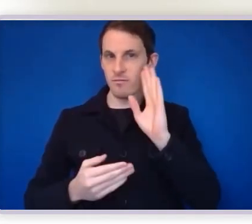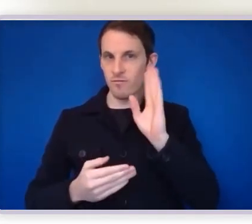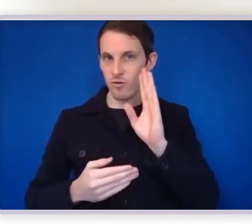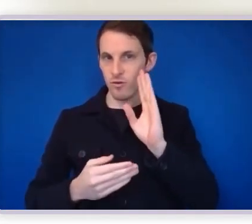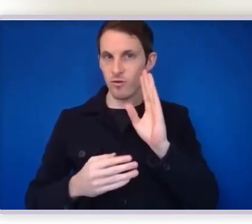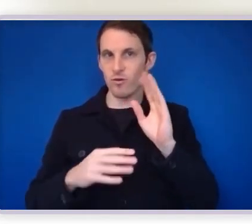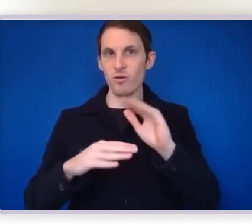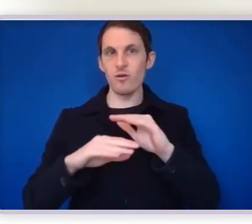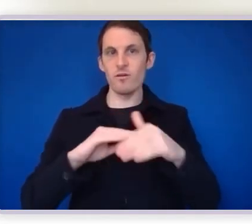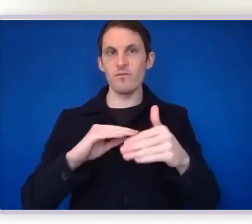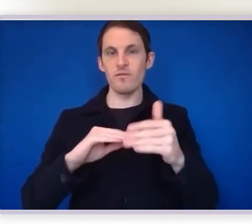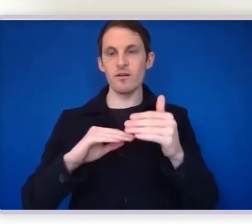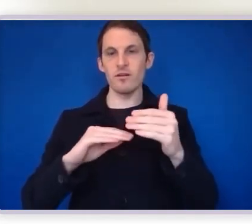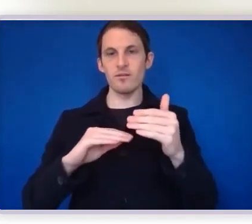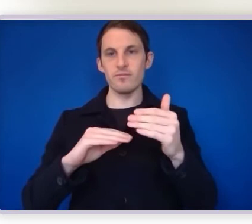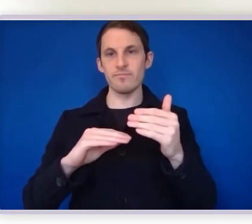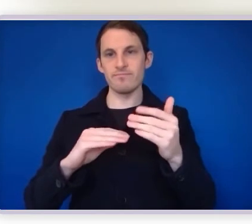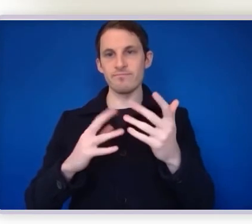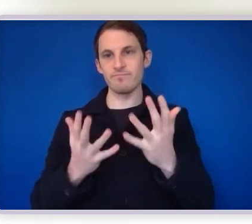around